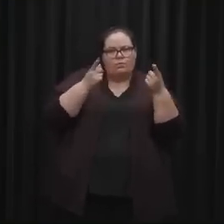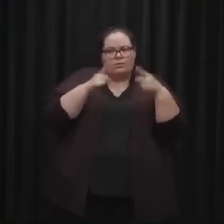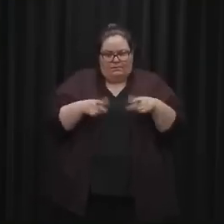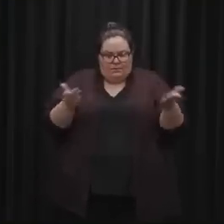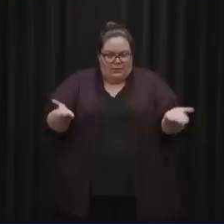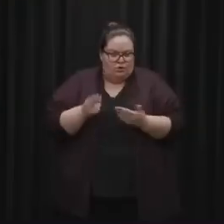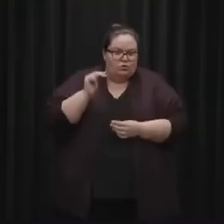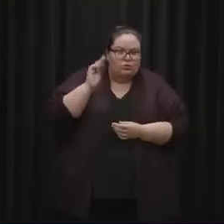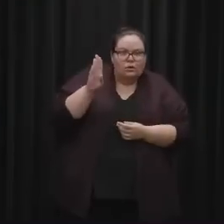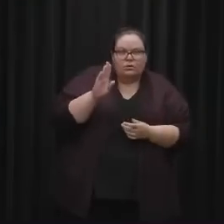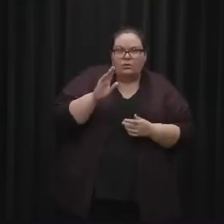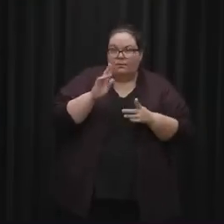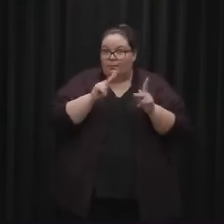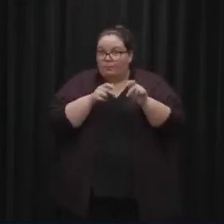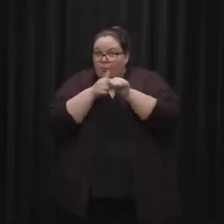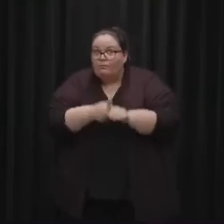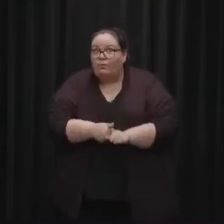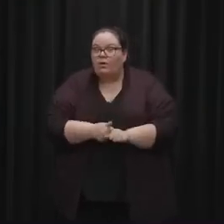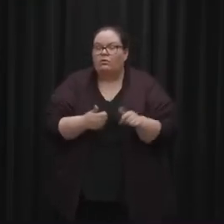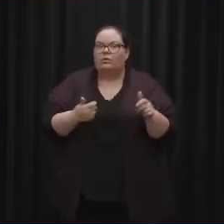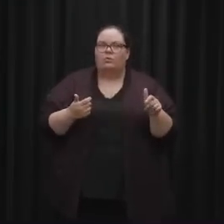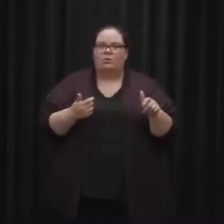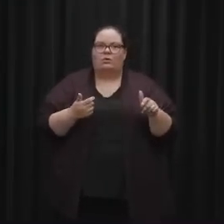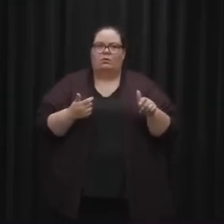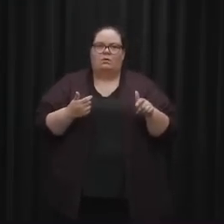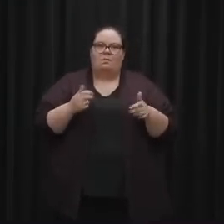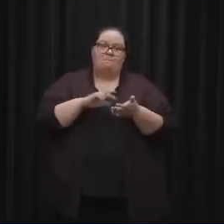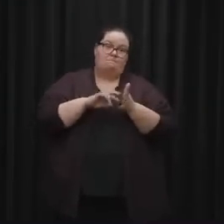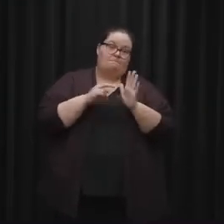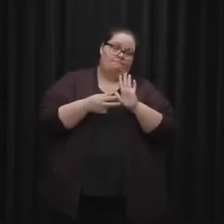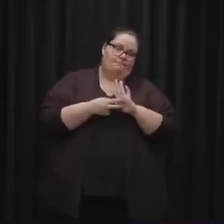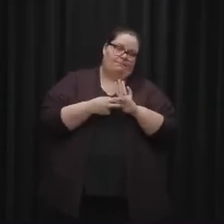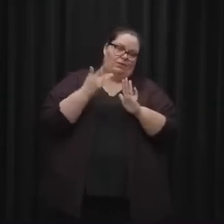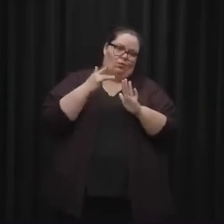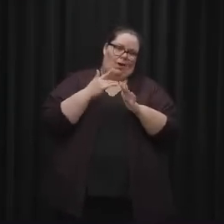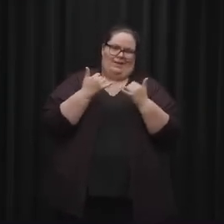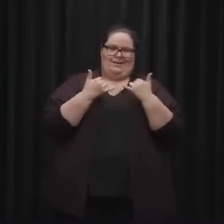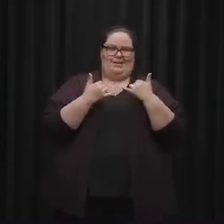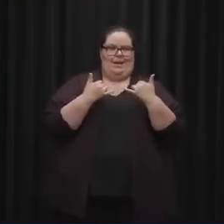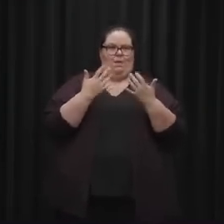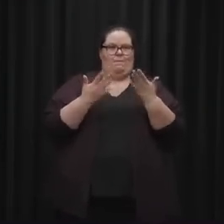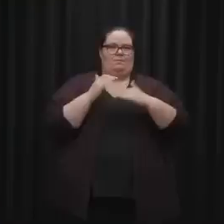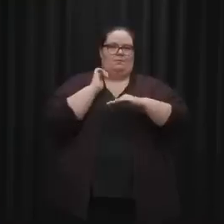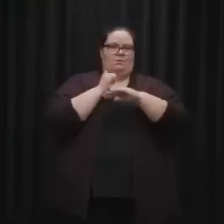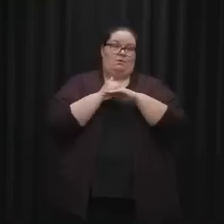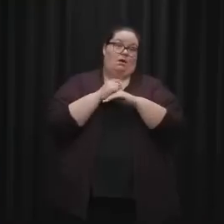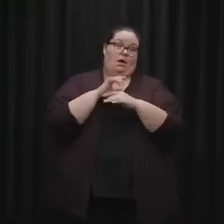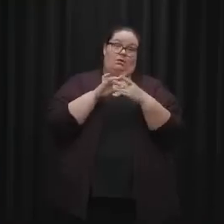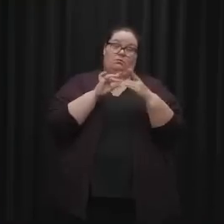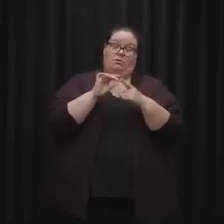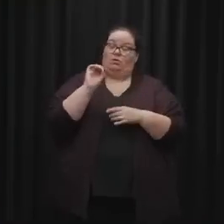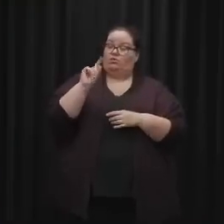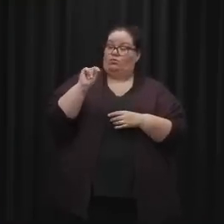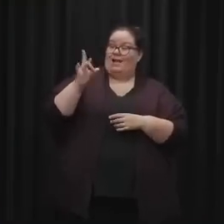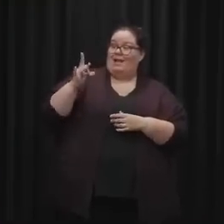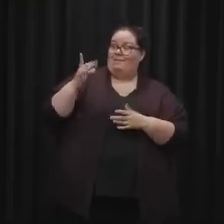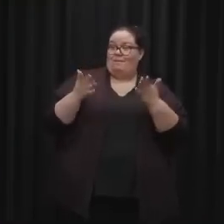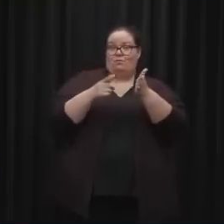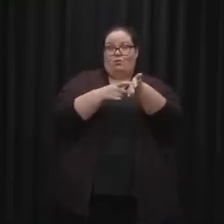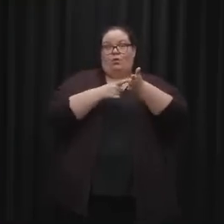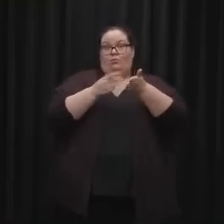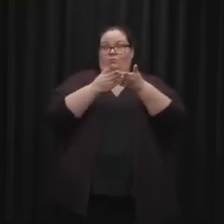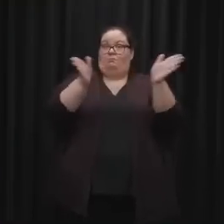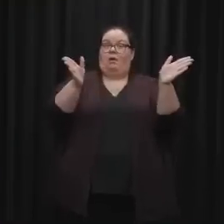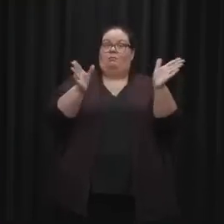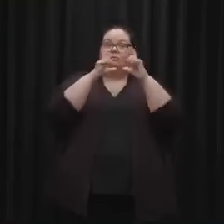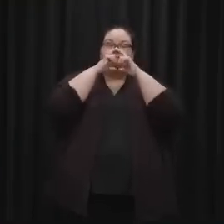well the protocols are being followed. So that could play a little role in the timing, whether, and I mentioned as early as October 8th, but